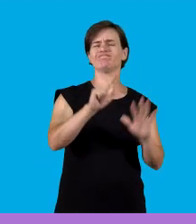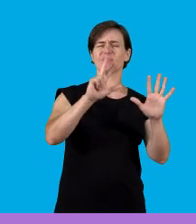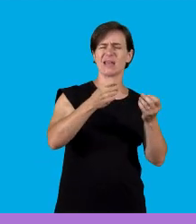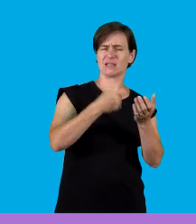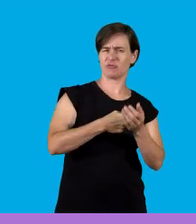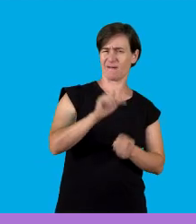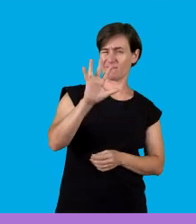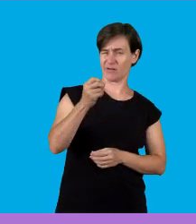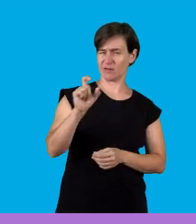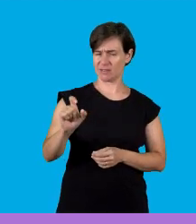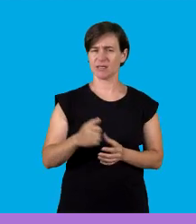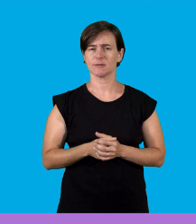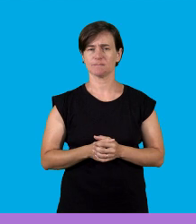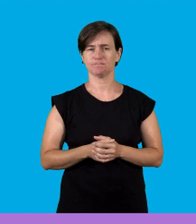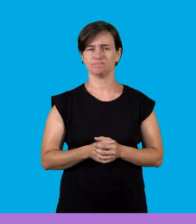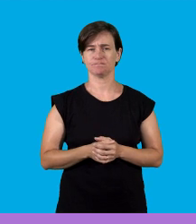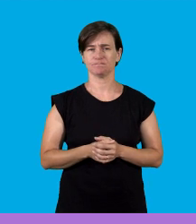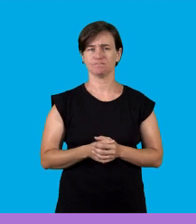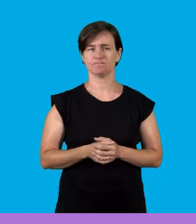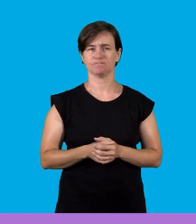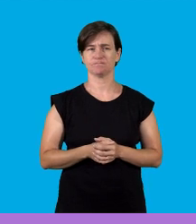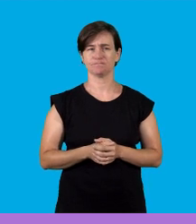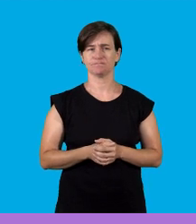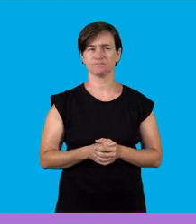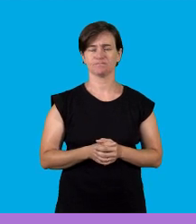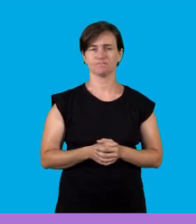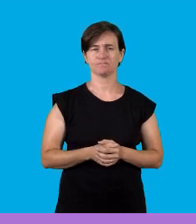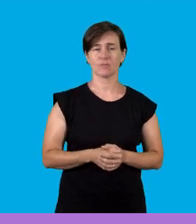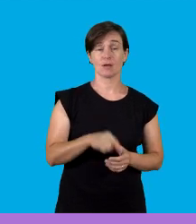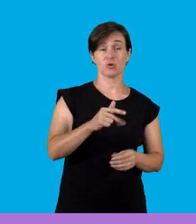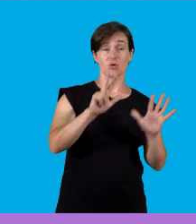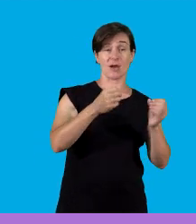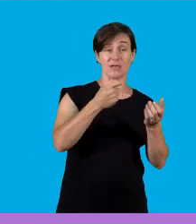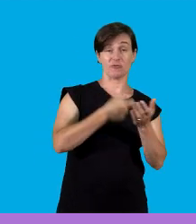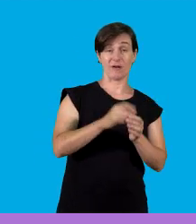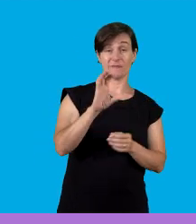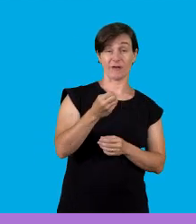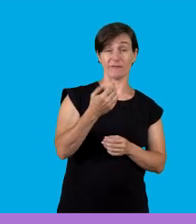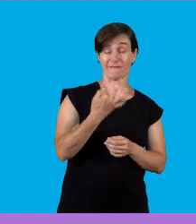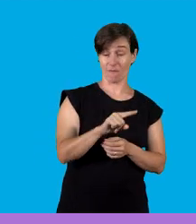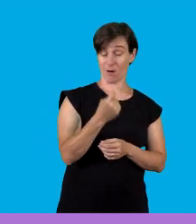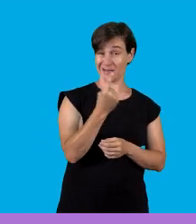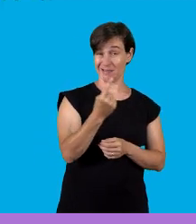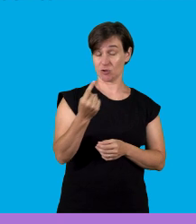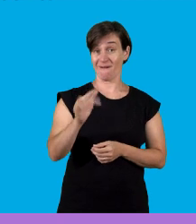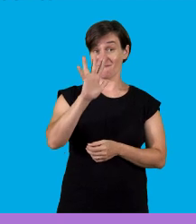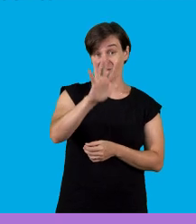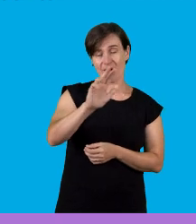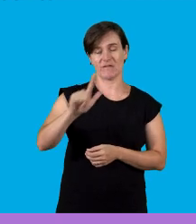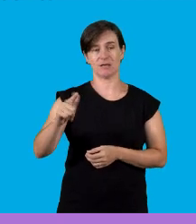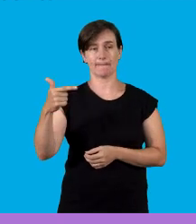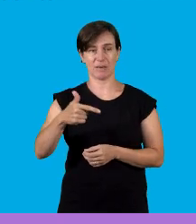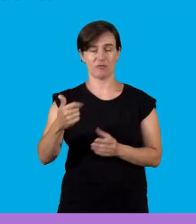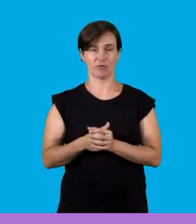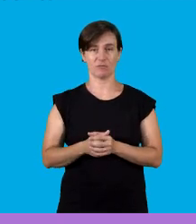80 Rand 50, then we say 80 Rand 50 per 5 liters is a rate. Okay, then we can also say